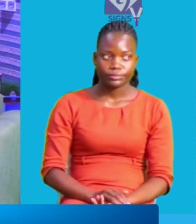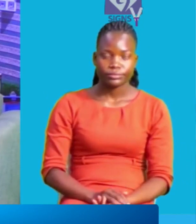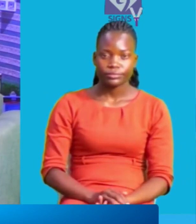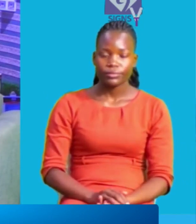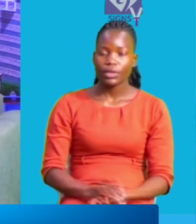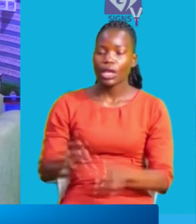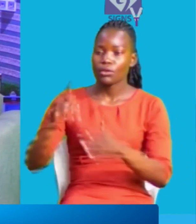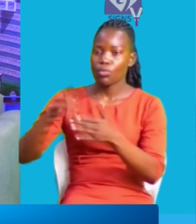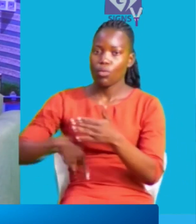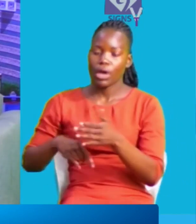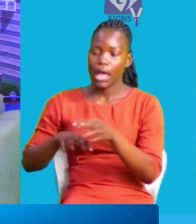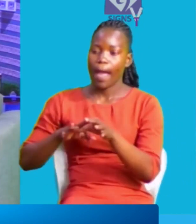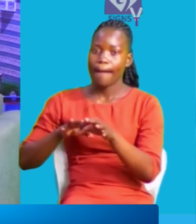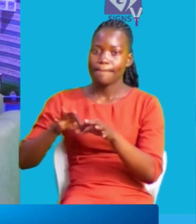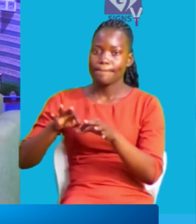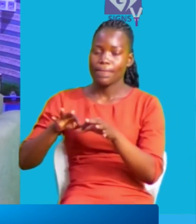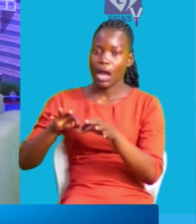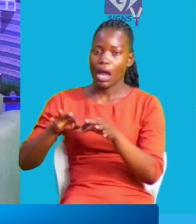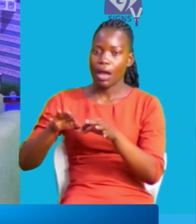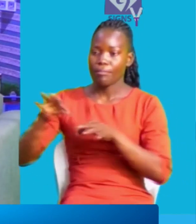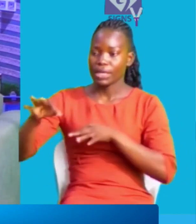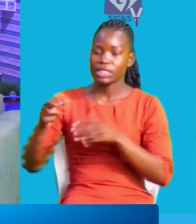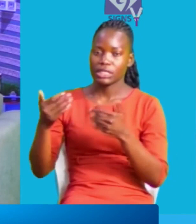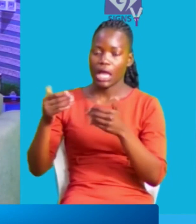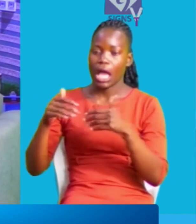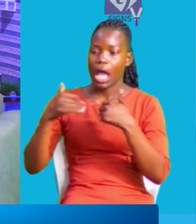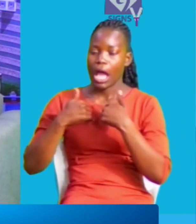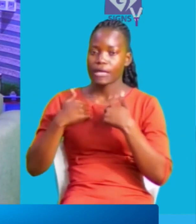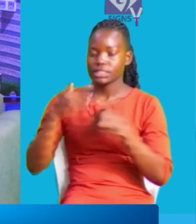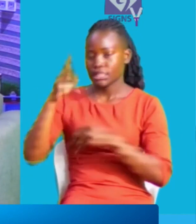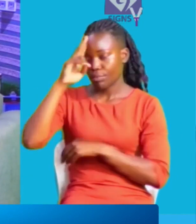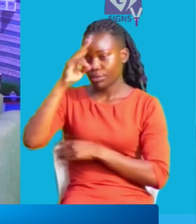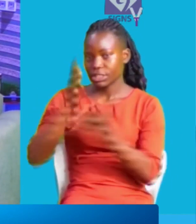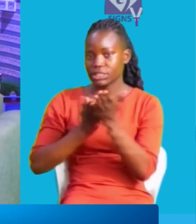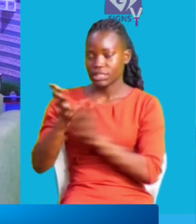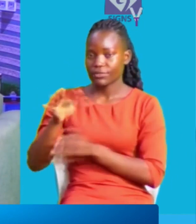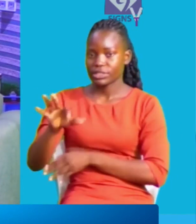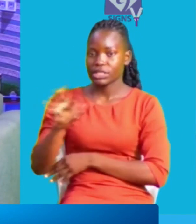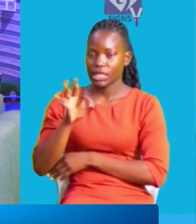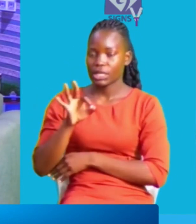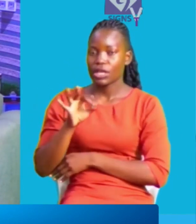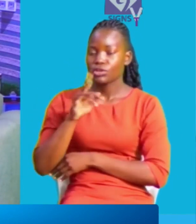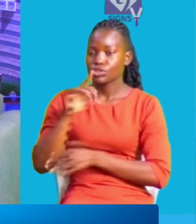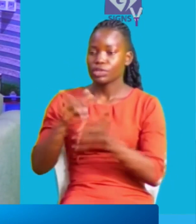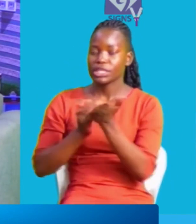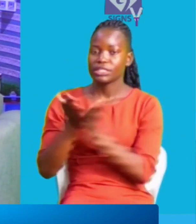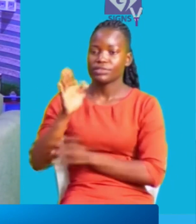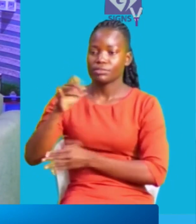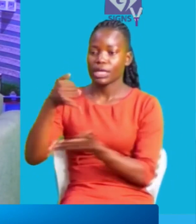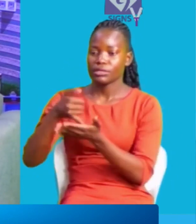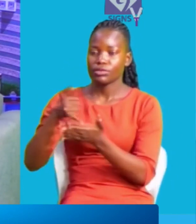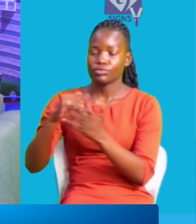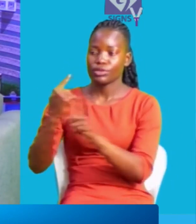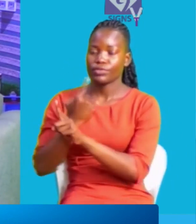and what measures then has the police service put in place to make sure that your services are inclusive